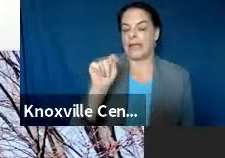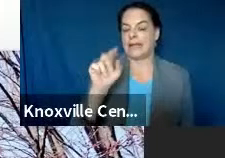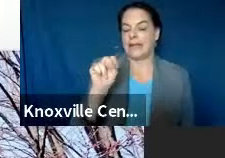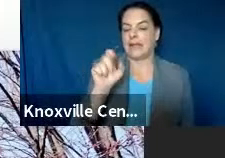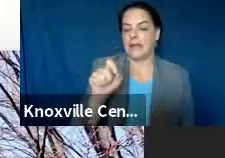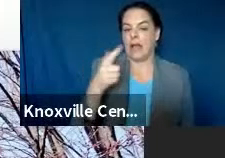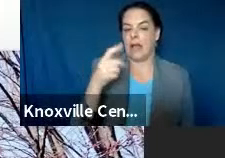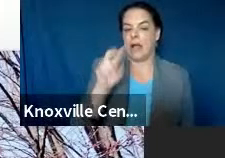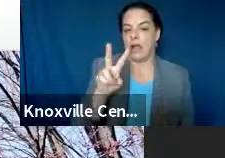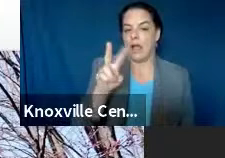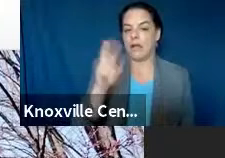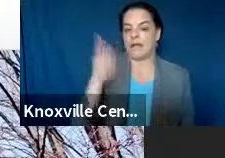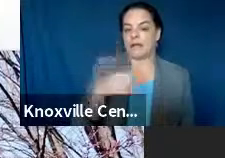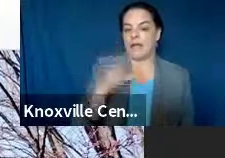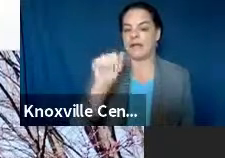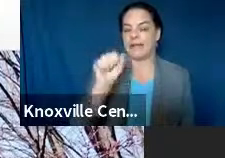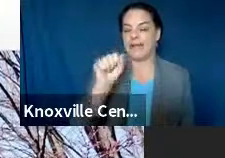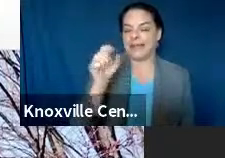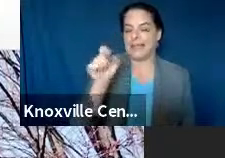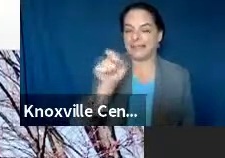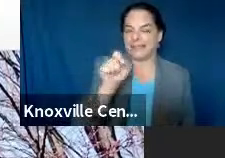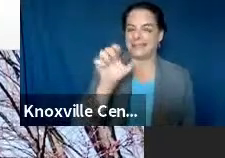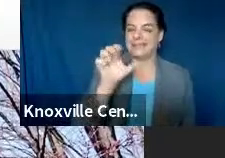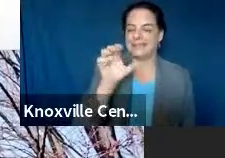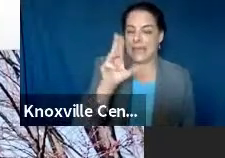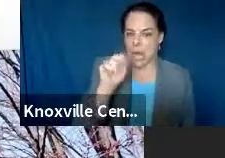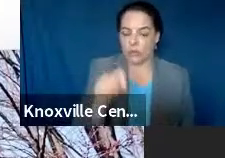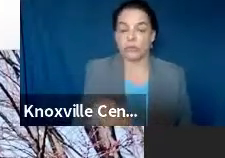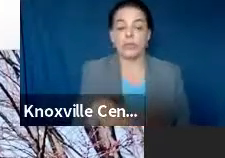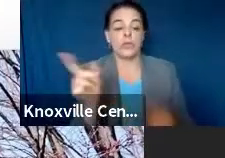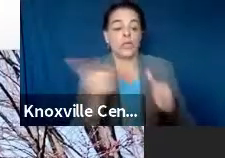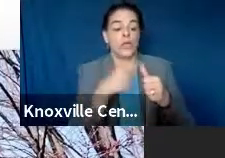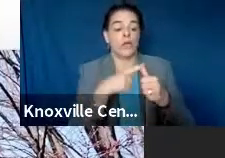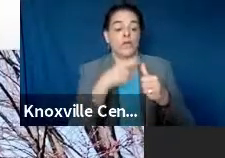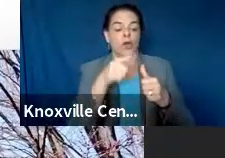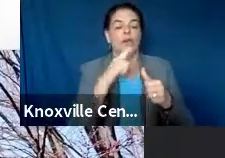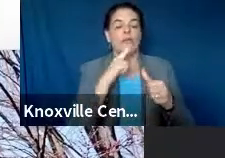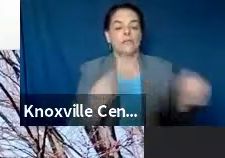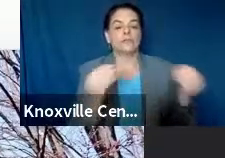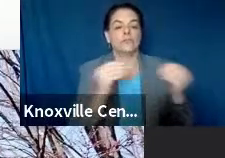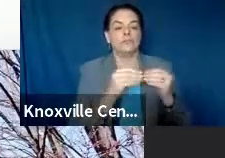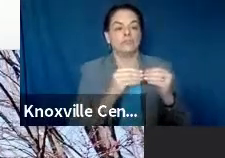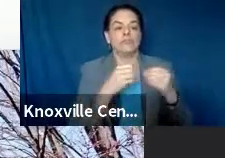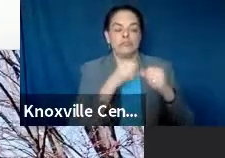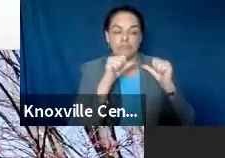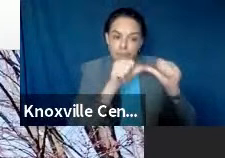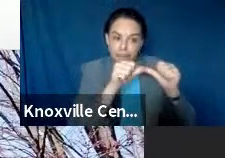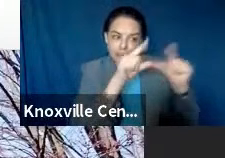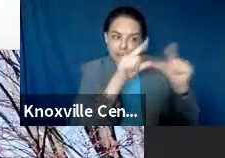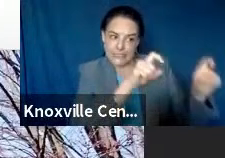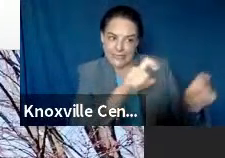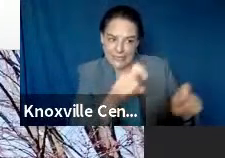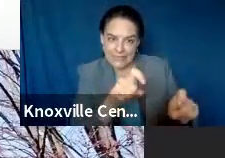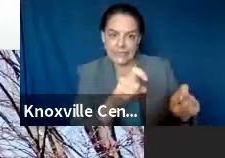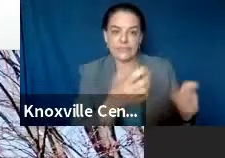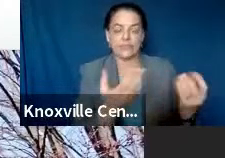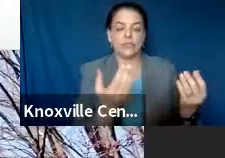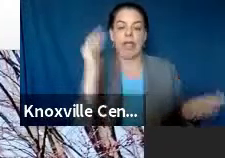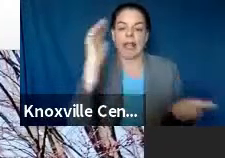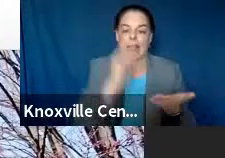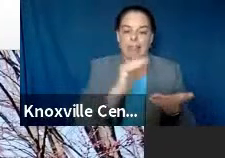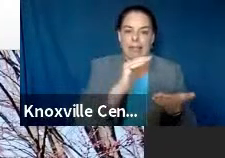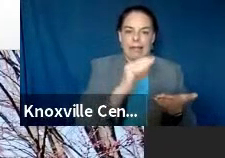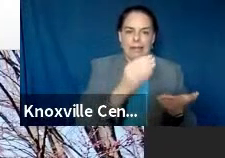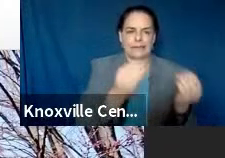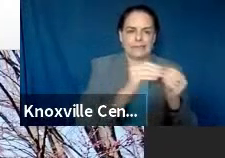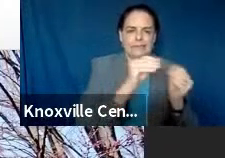covid.knoxcountytn.gov/case-count. On the first benchmark, sustained reduction or stability in new cases for 14 days. To illustrate this